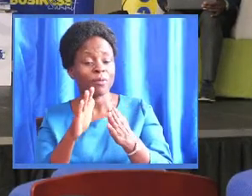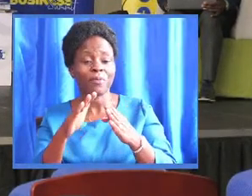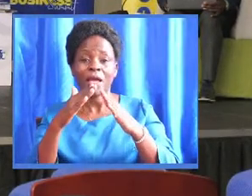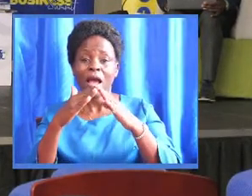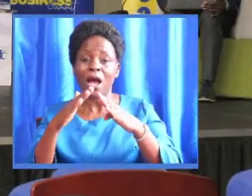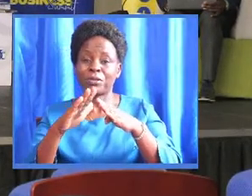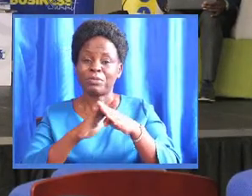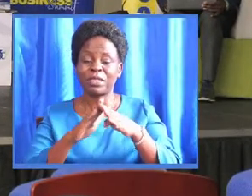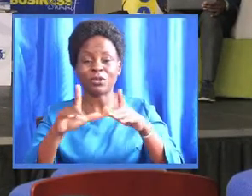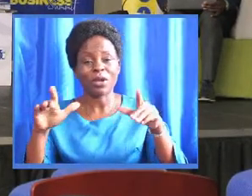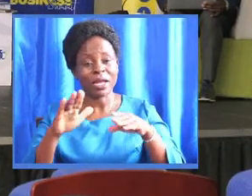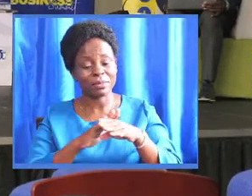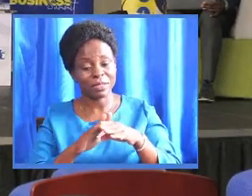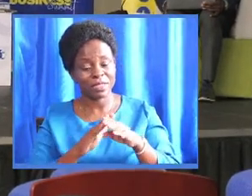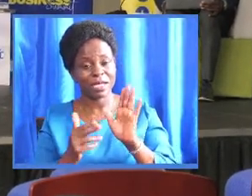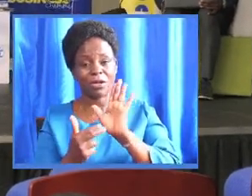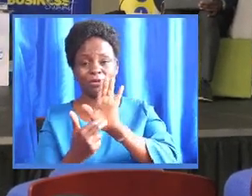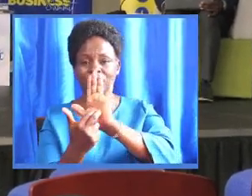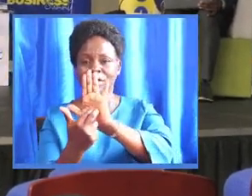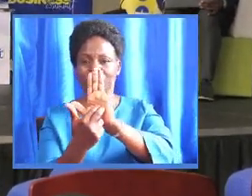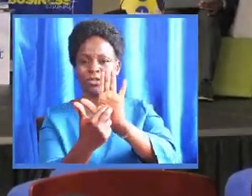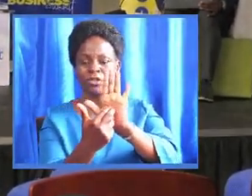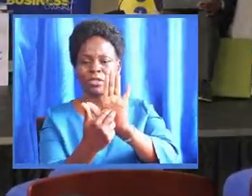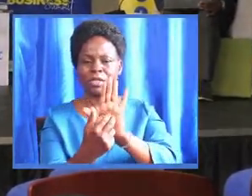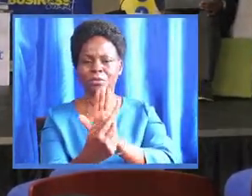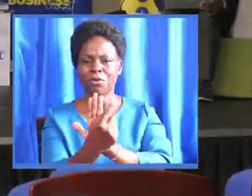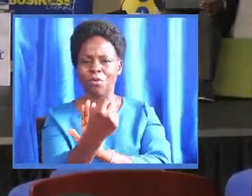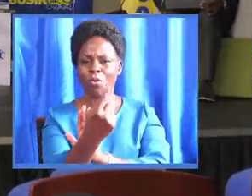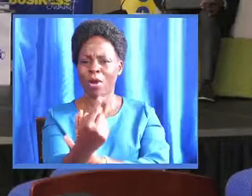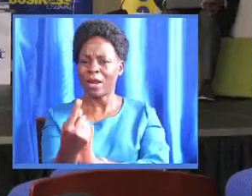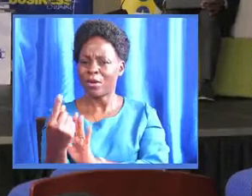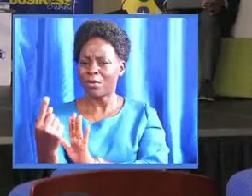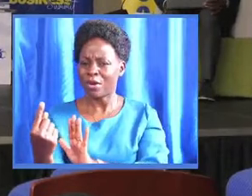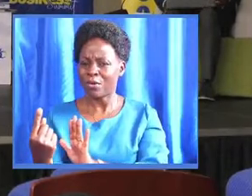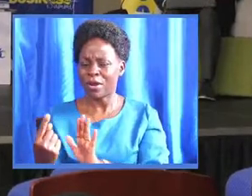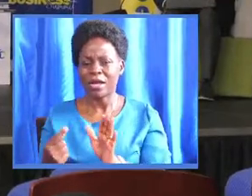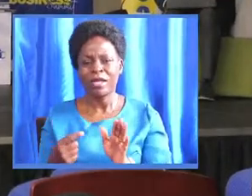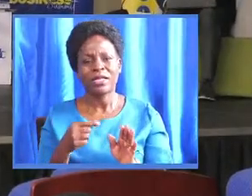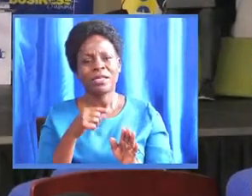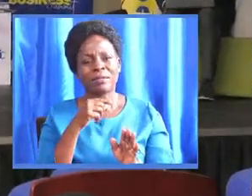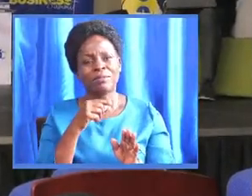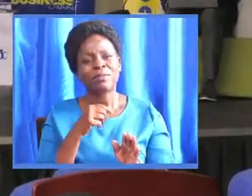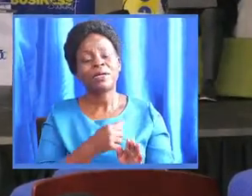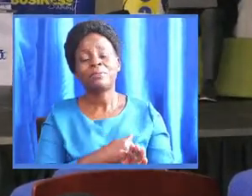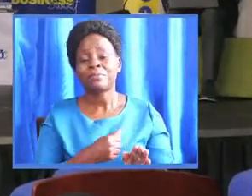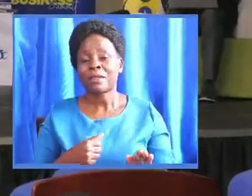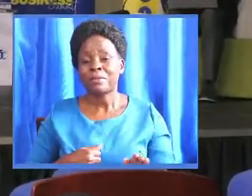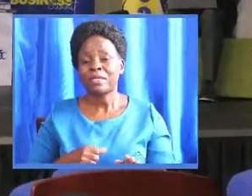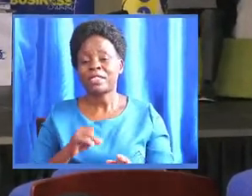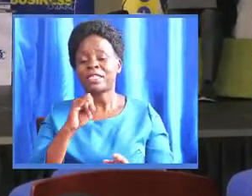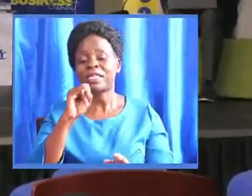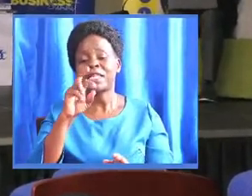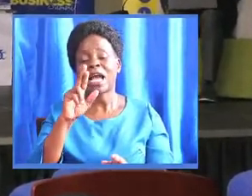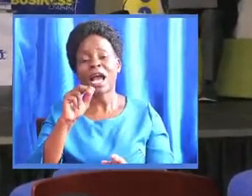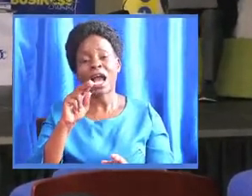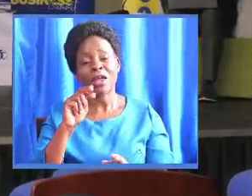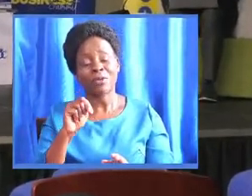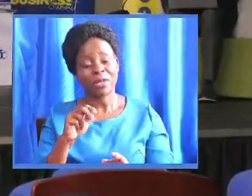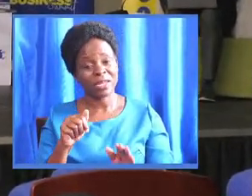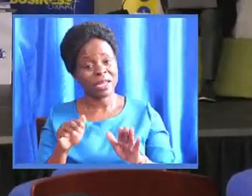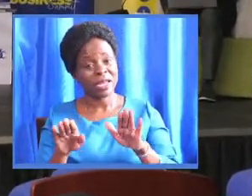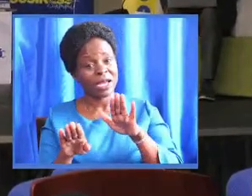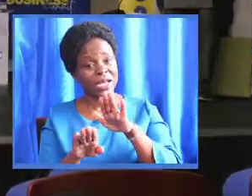will introduce them one by one. I'll start with Ms. Irene Mbabazi. Irene Mbabazi is the